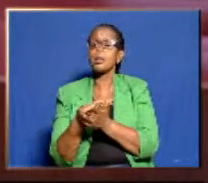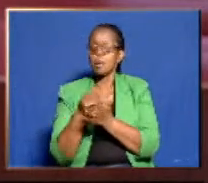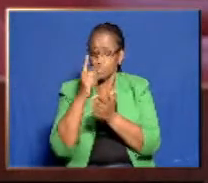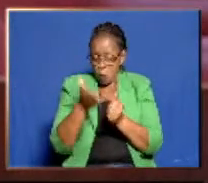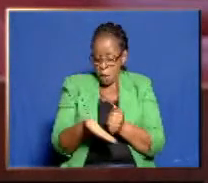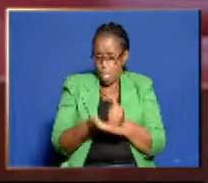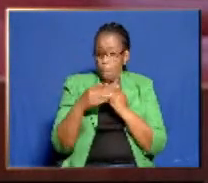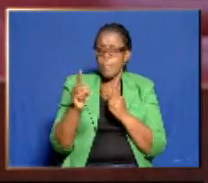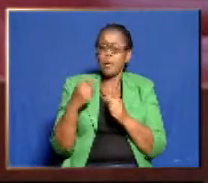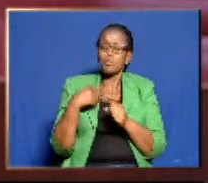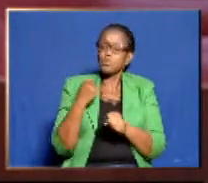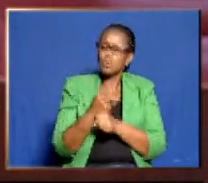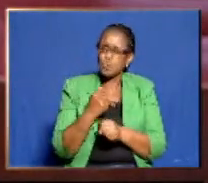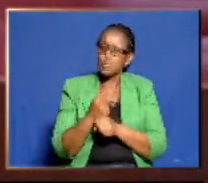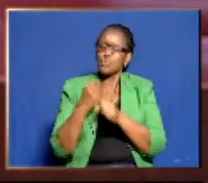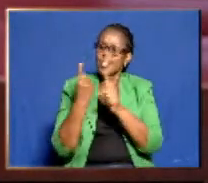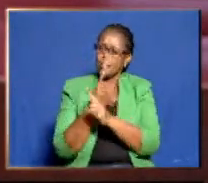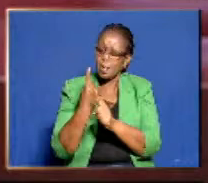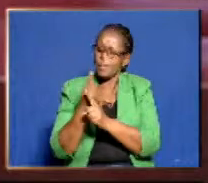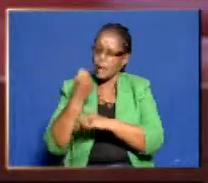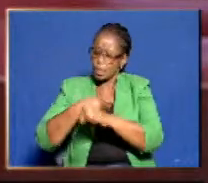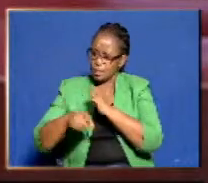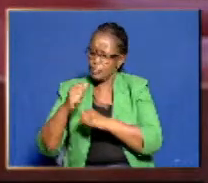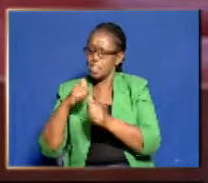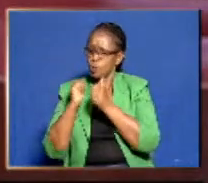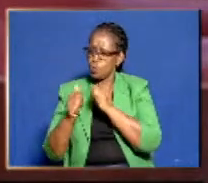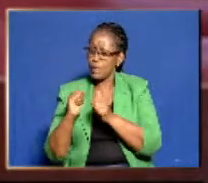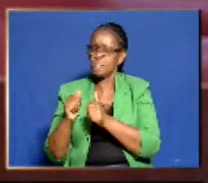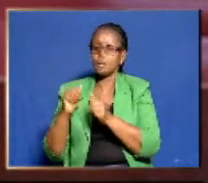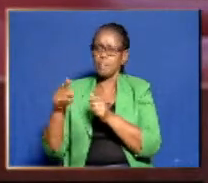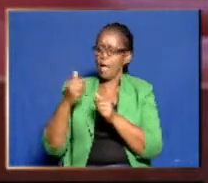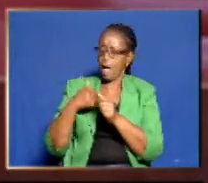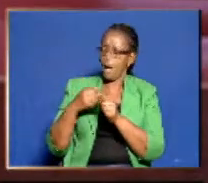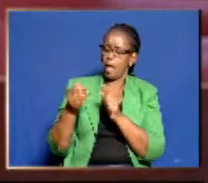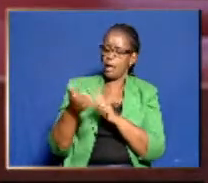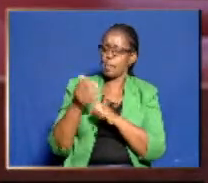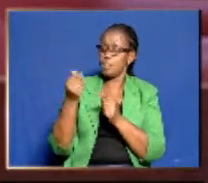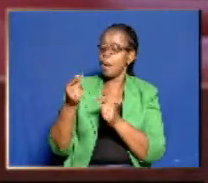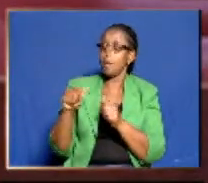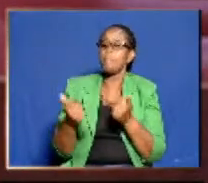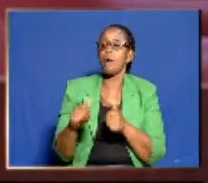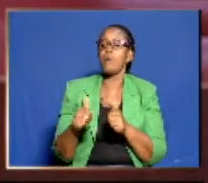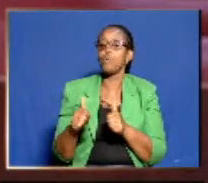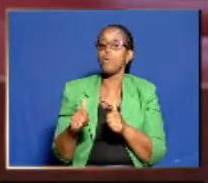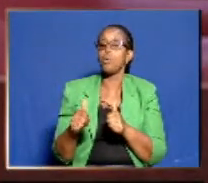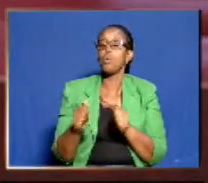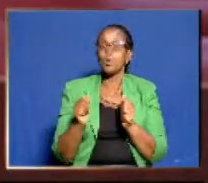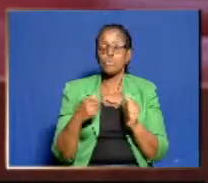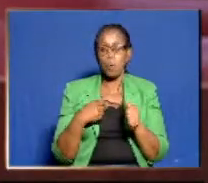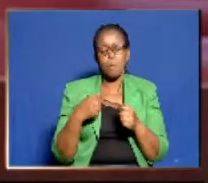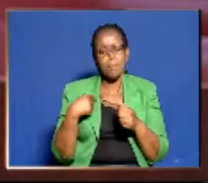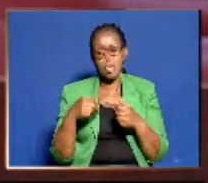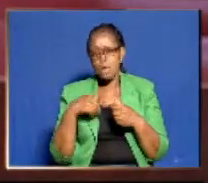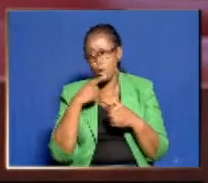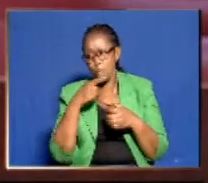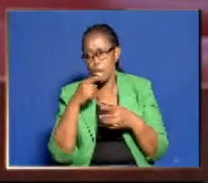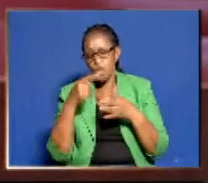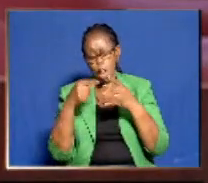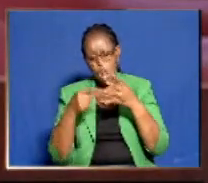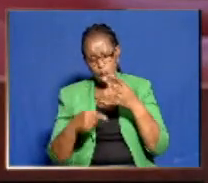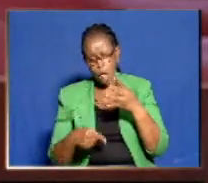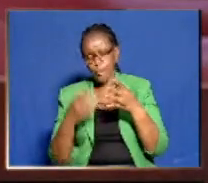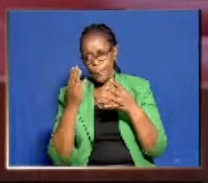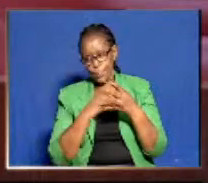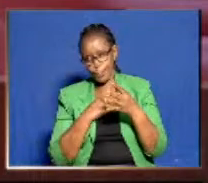the non-funded critical activities, Honorable Speaker. With those many remarks, Honorable Speaker,